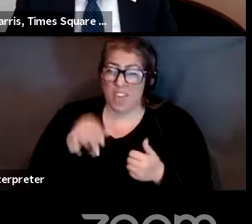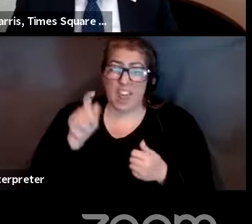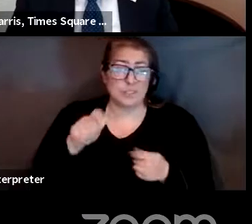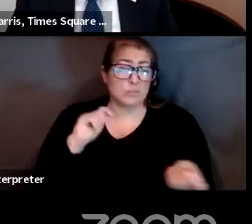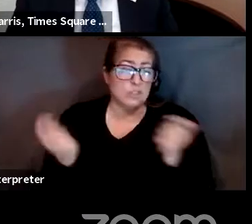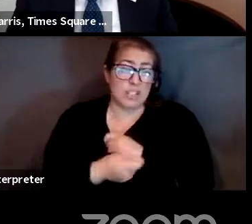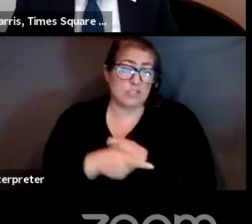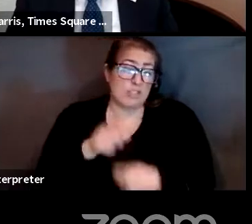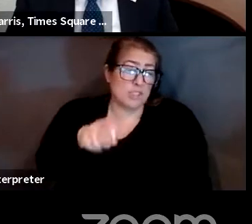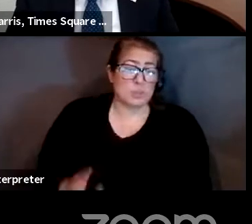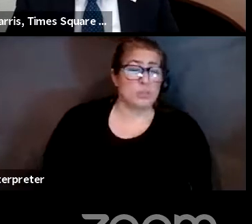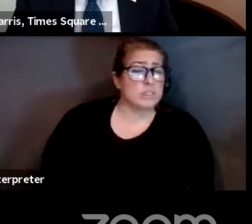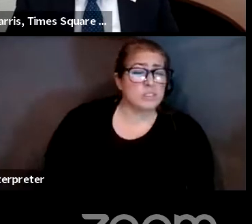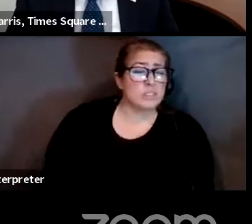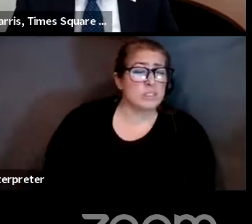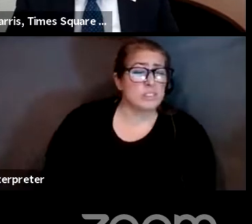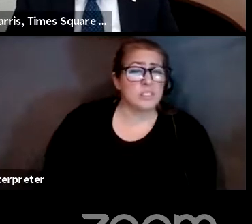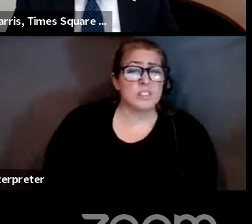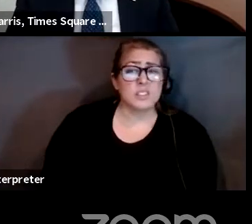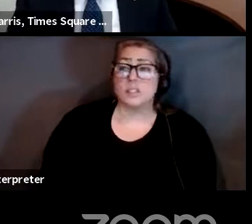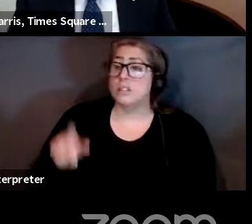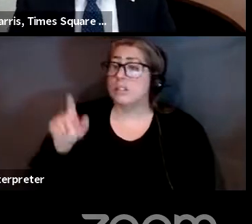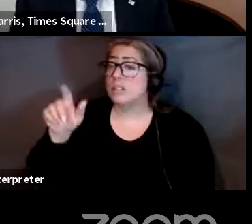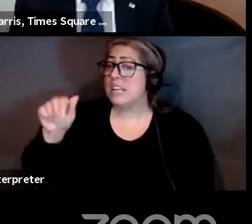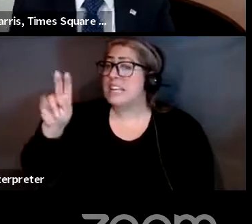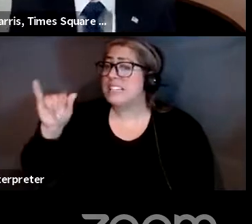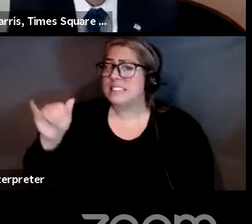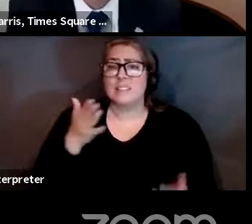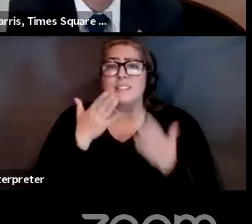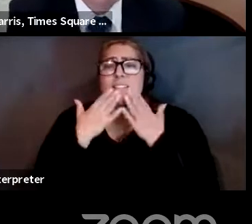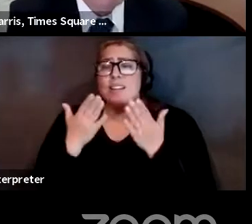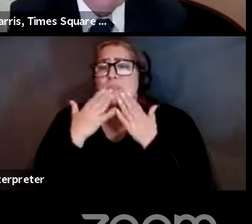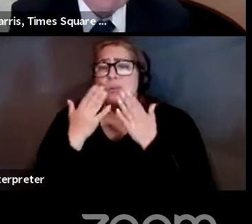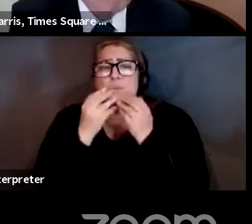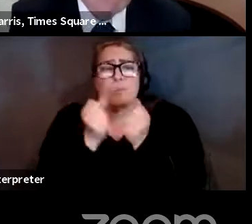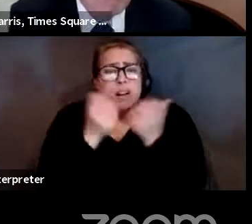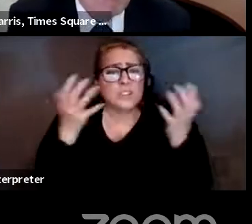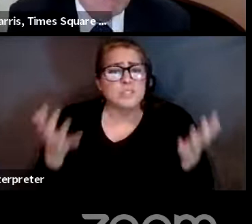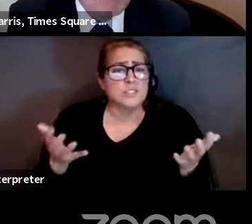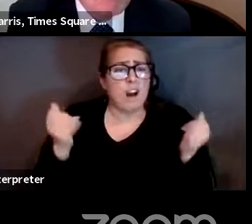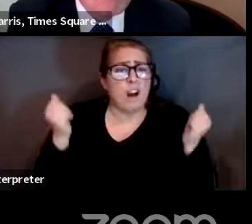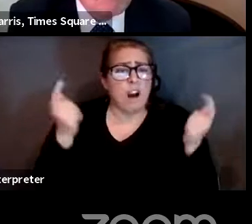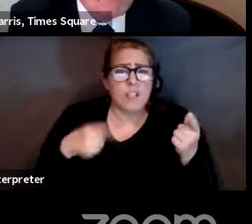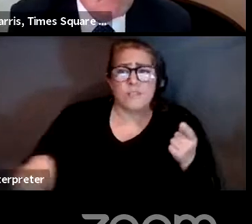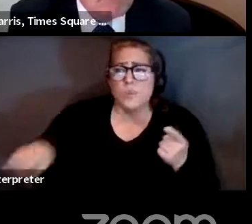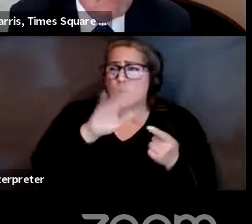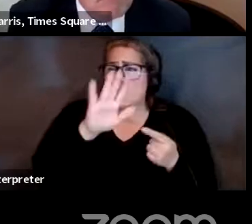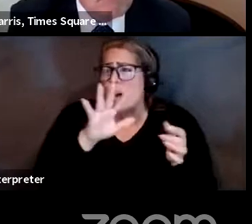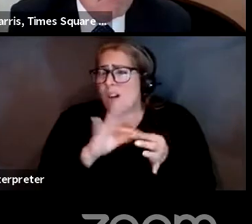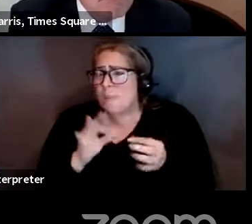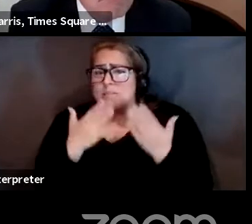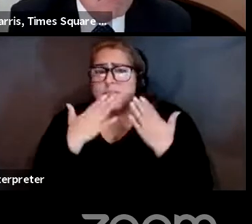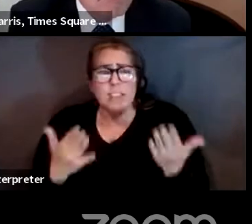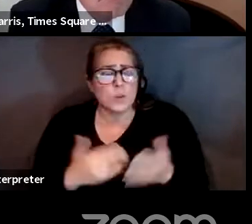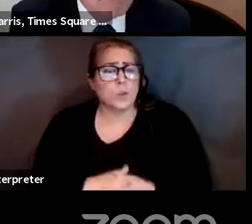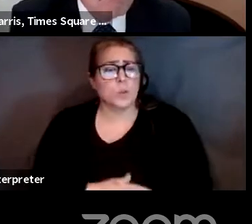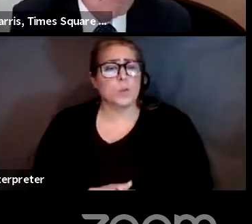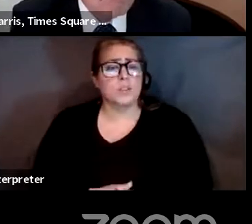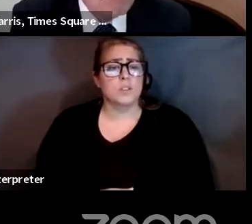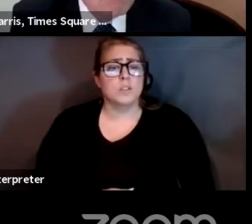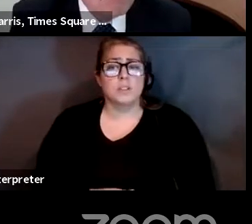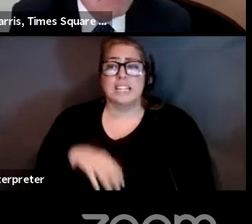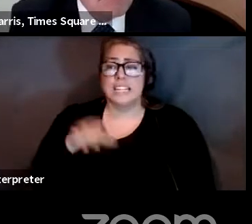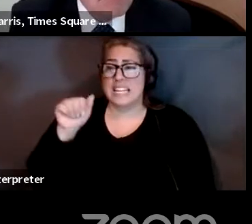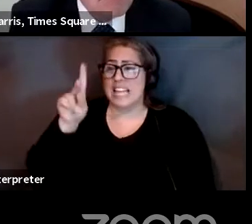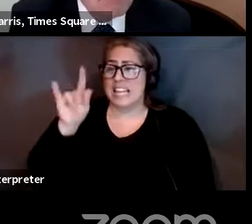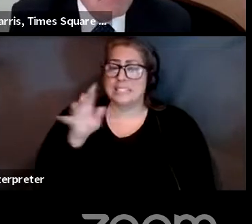changed. Thank you. Thank you so much, all of you, for that. The people who are